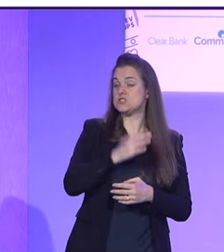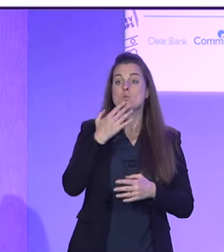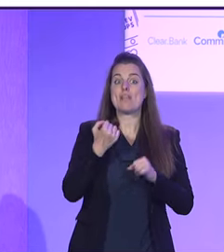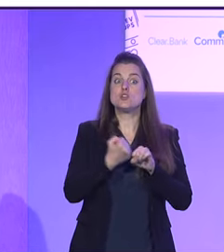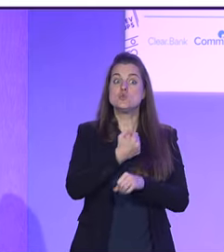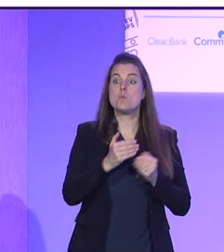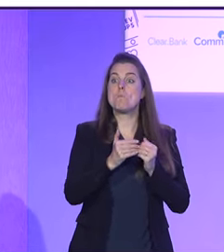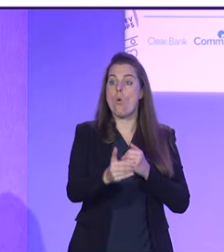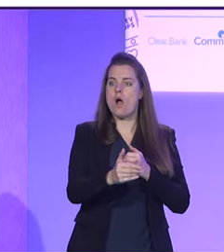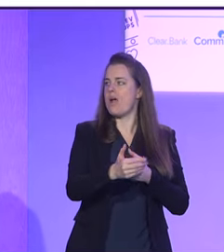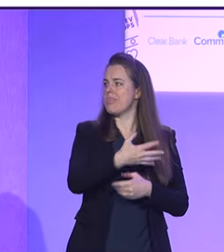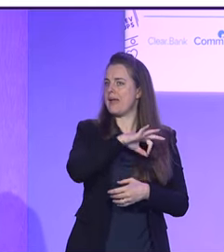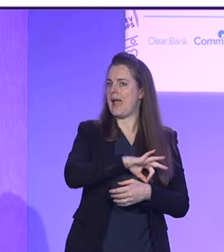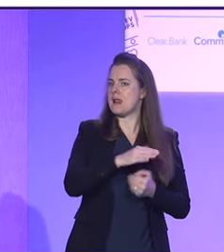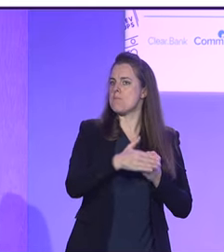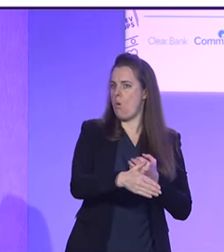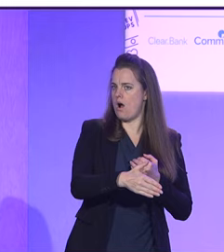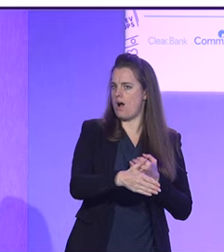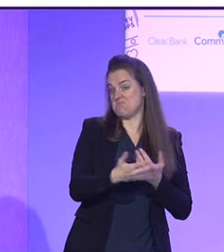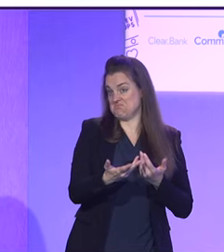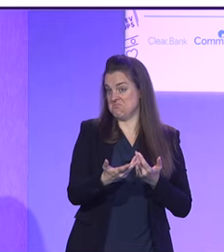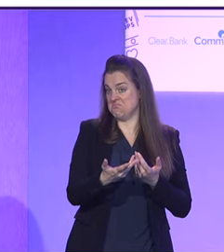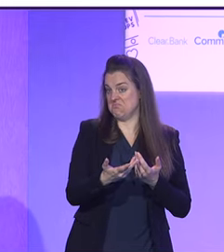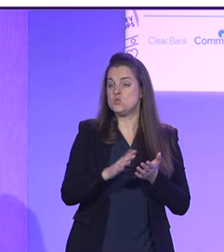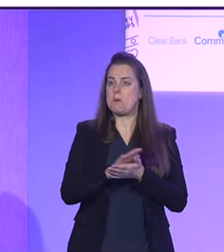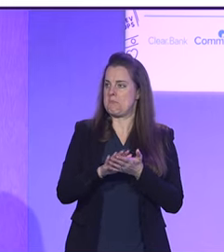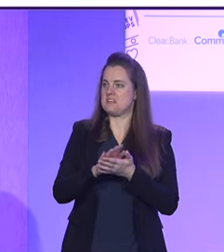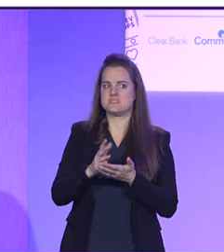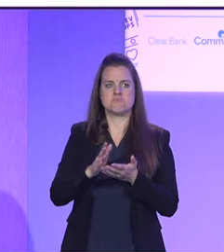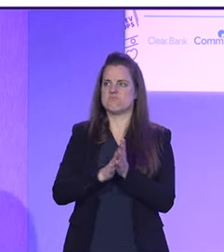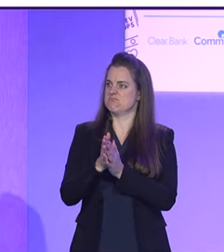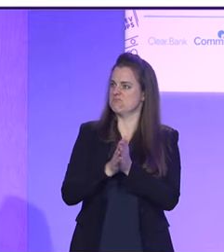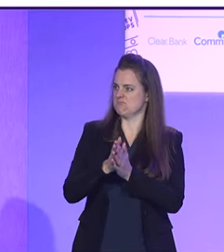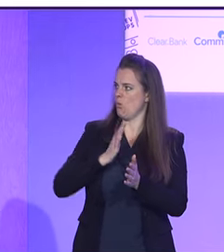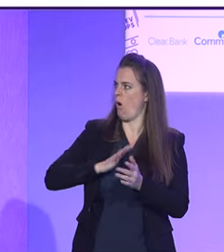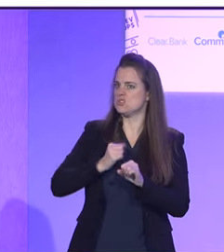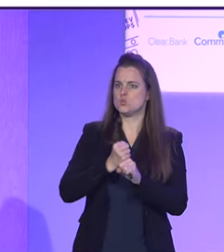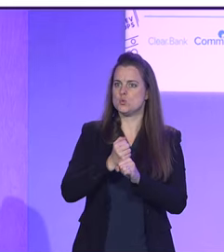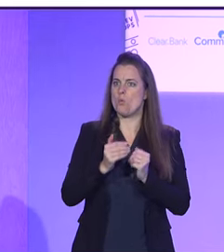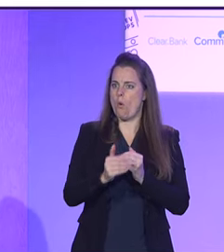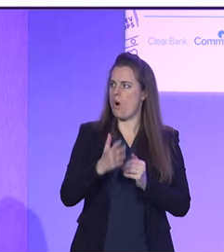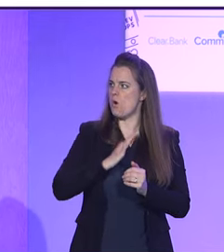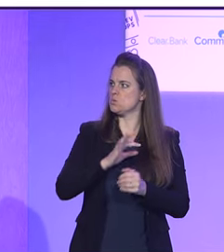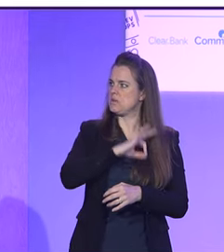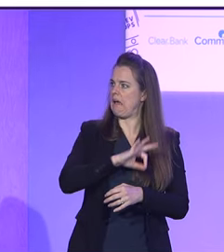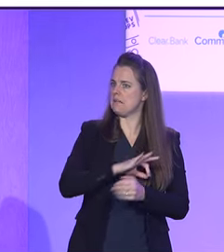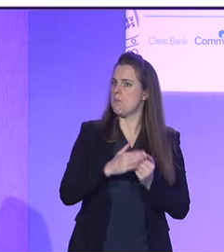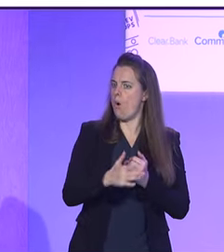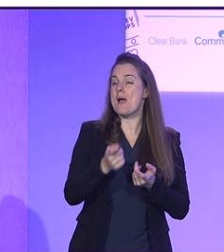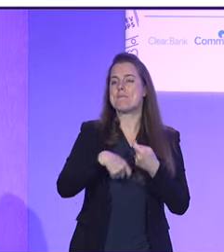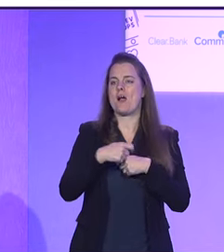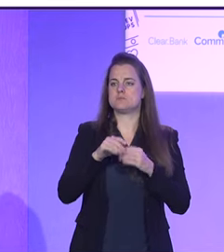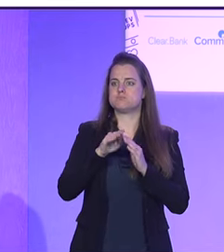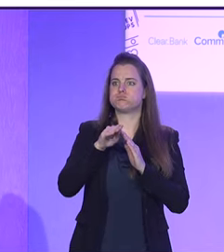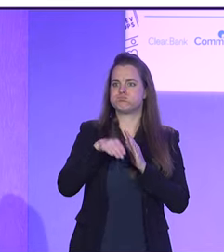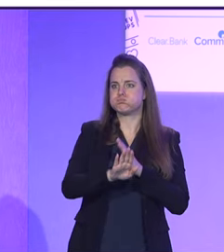a reinforcing feedback loop. The more they do, the more they get, so they will do more and then get more. Now, because we're talking about a shared resource here,